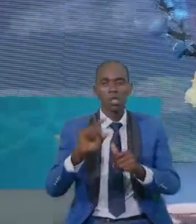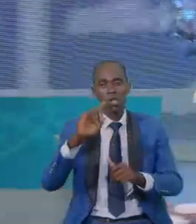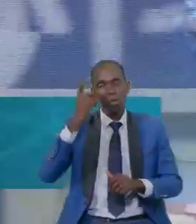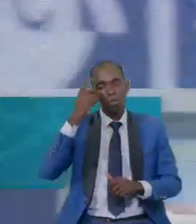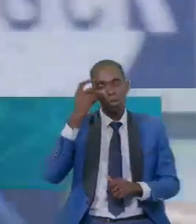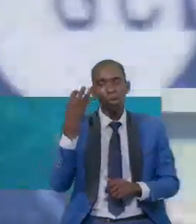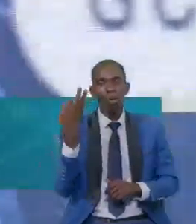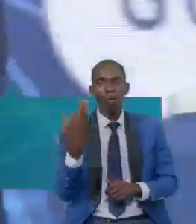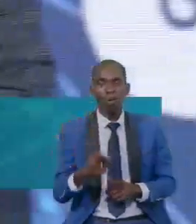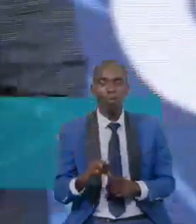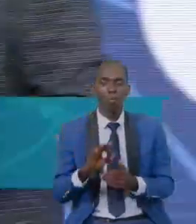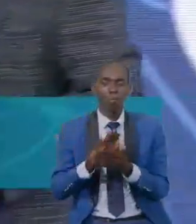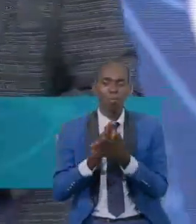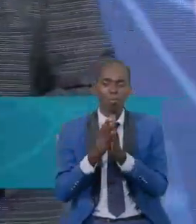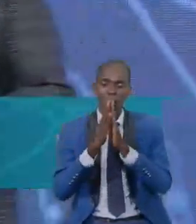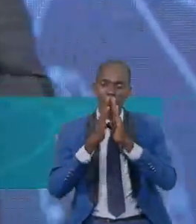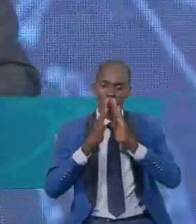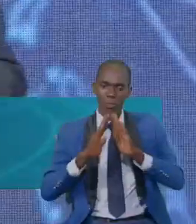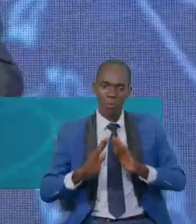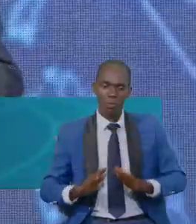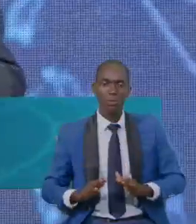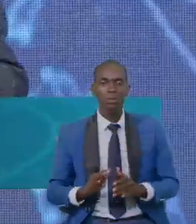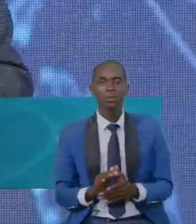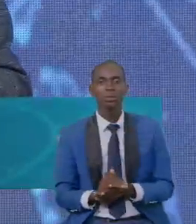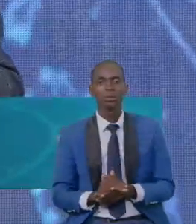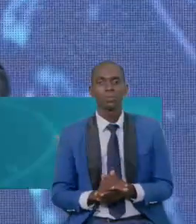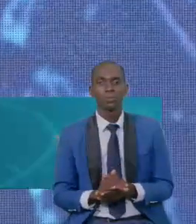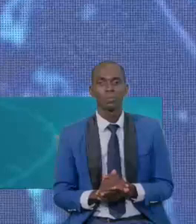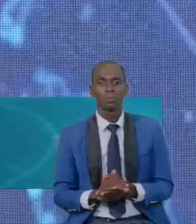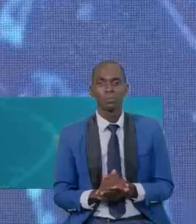of peace.